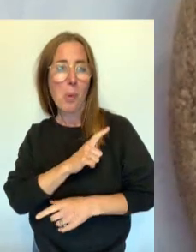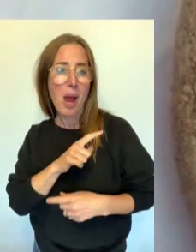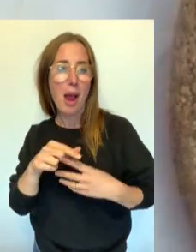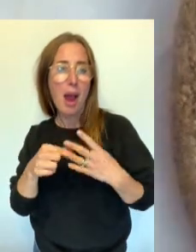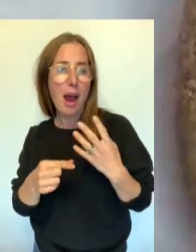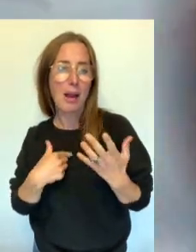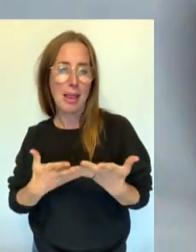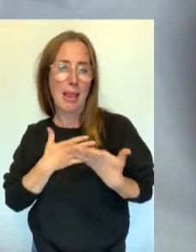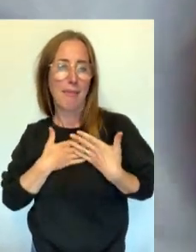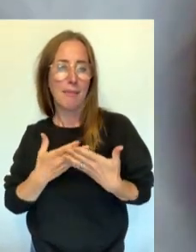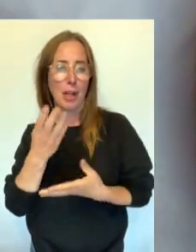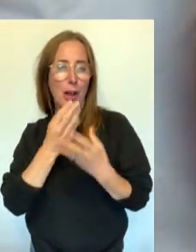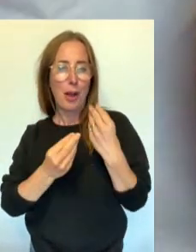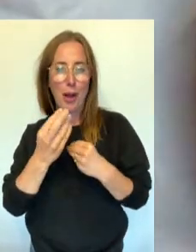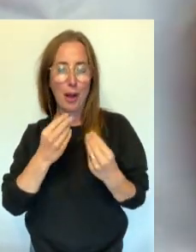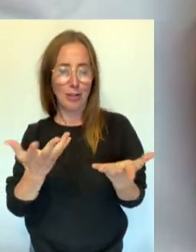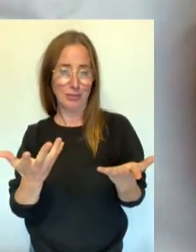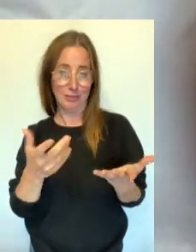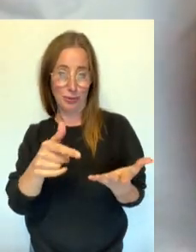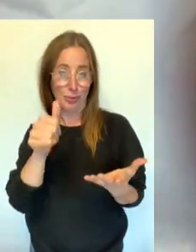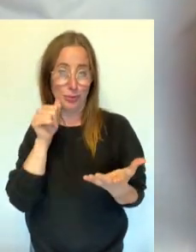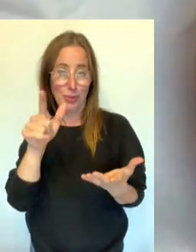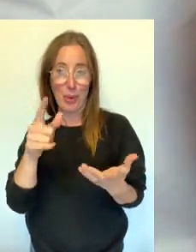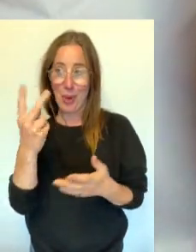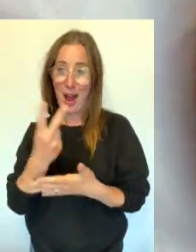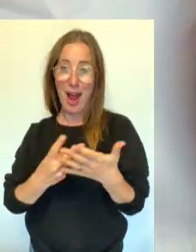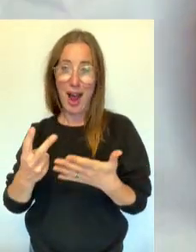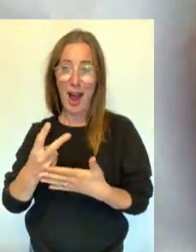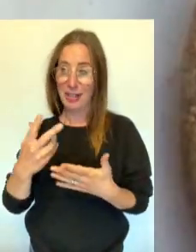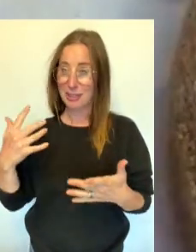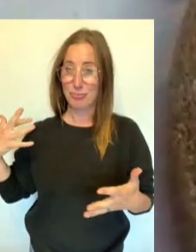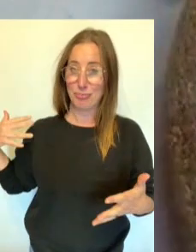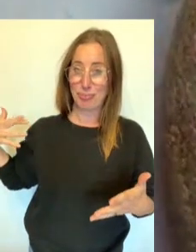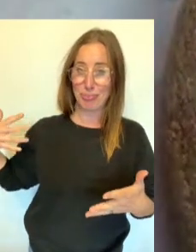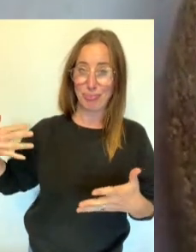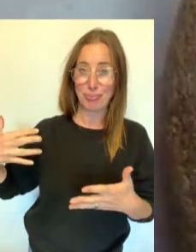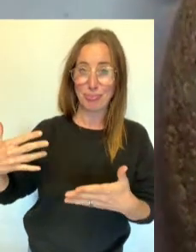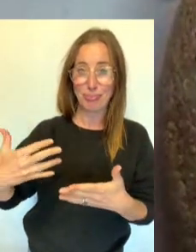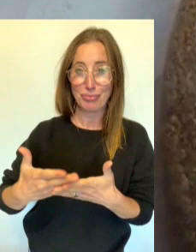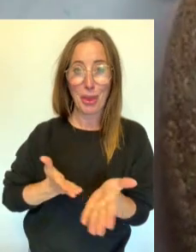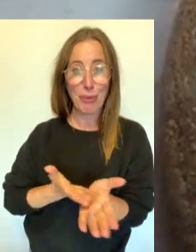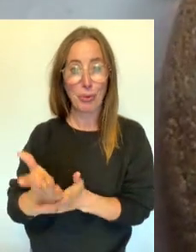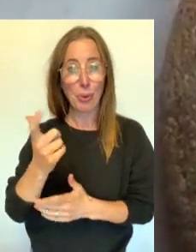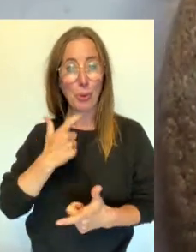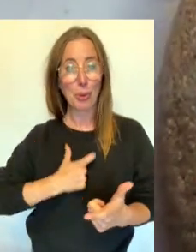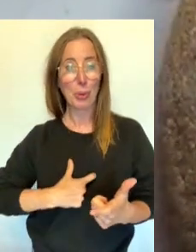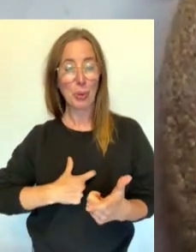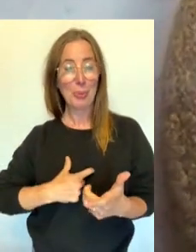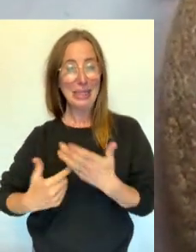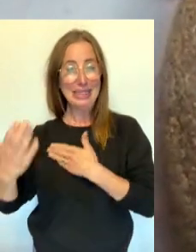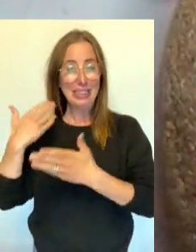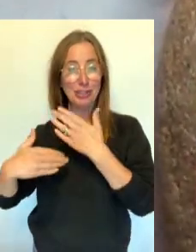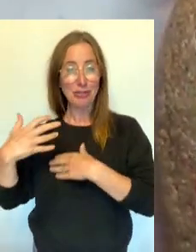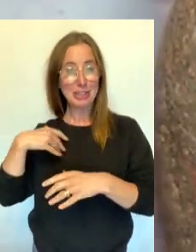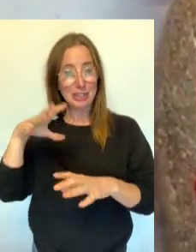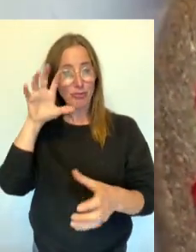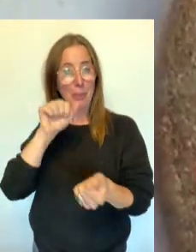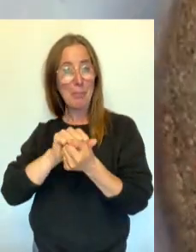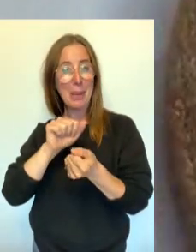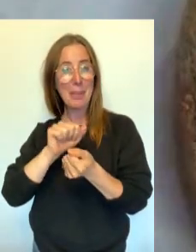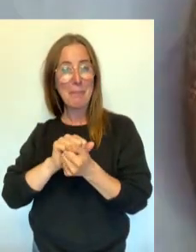And when you think about it, art's been going on for ages, hasn't it? I mean, you look back at the cave paintings and